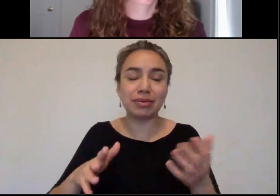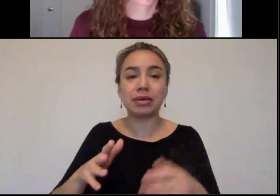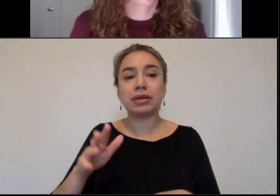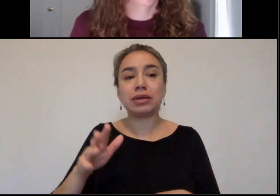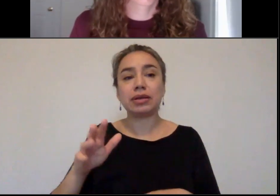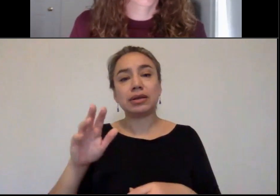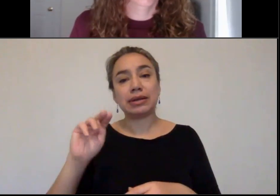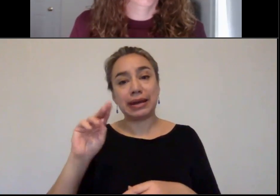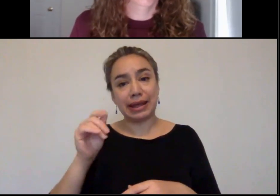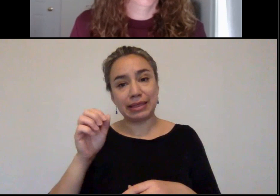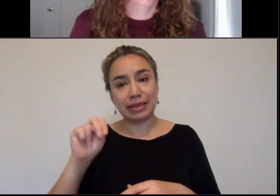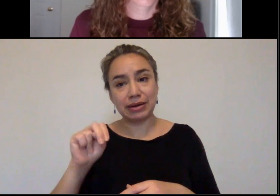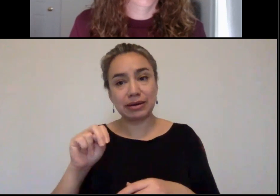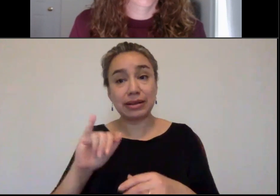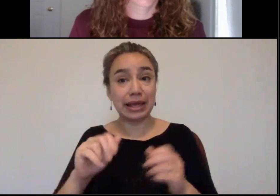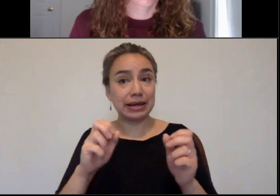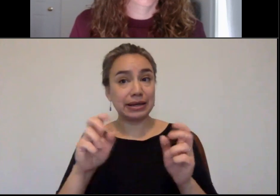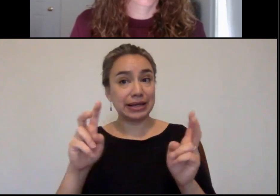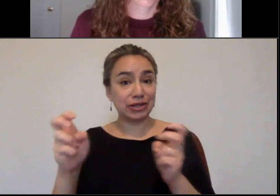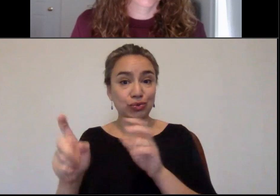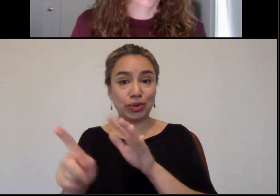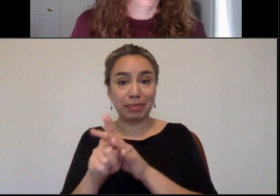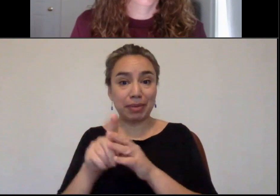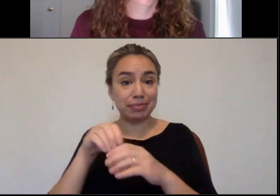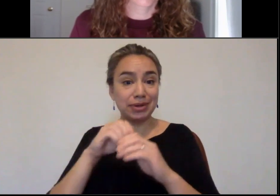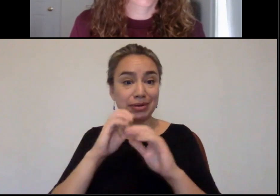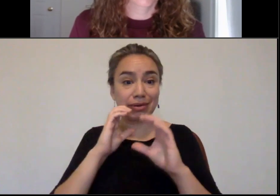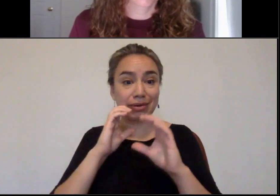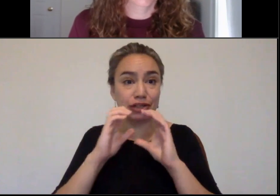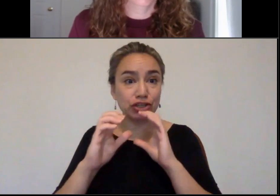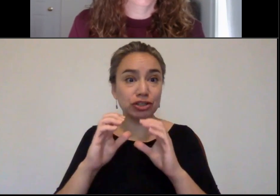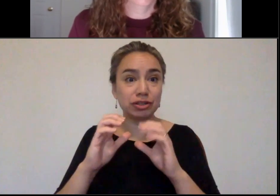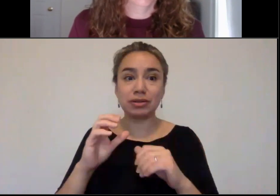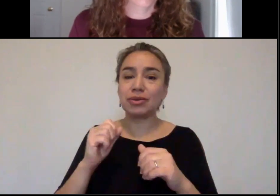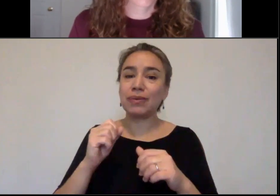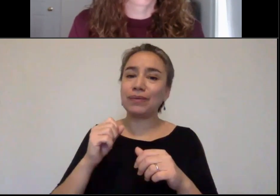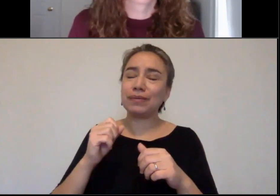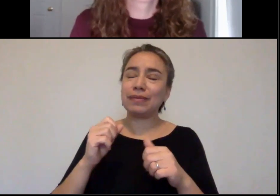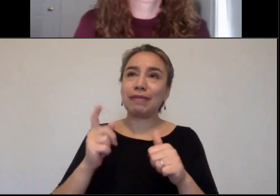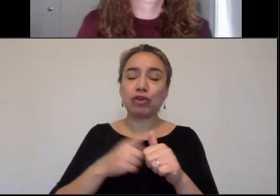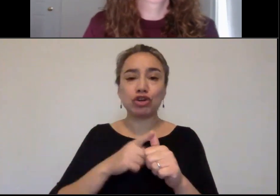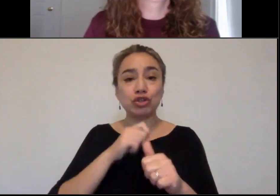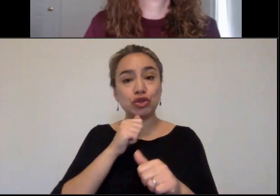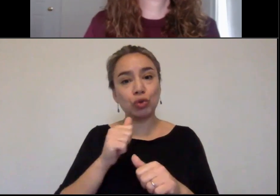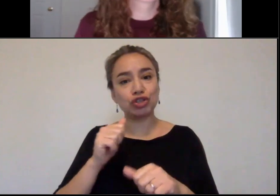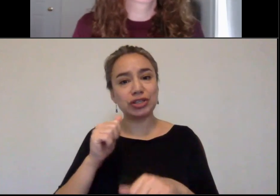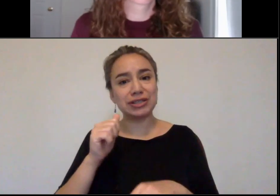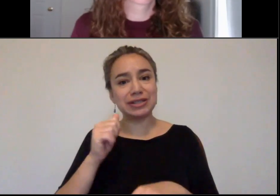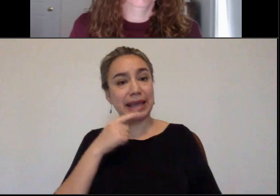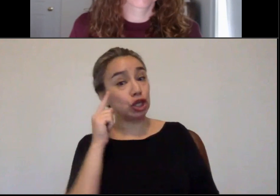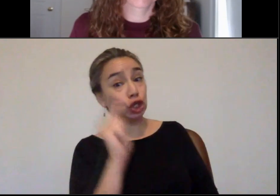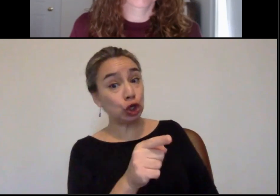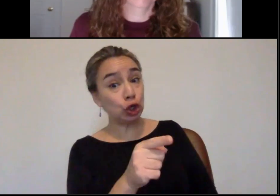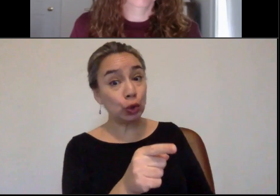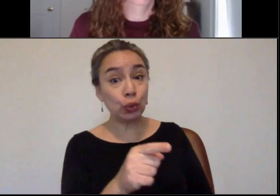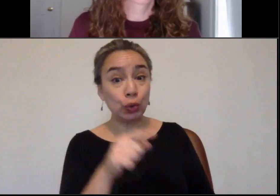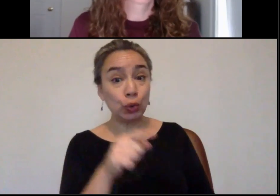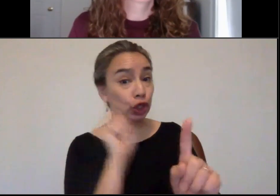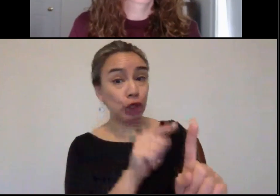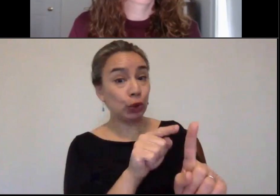up in these conversations. So, first of all, don't call on them. Don't say, hey, you're